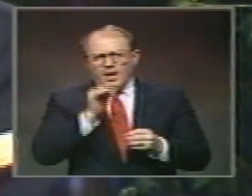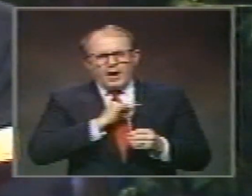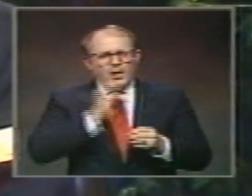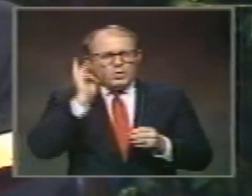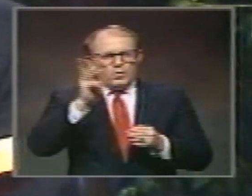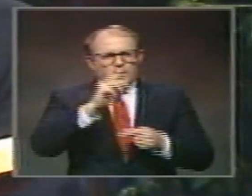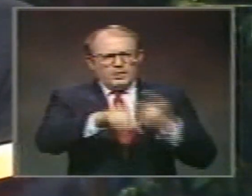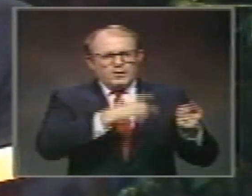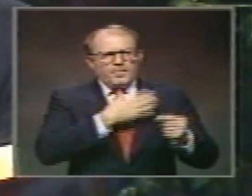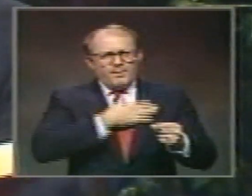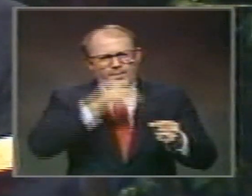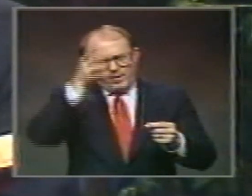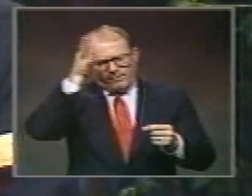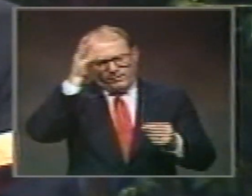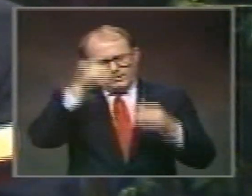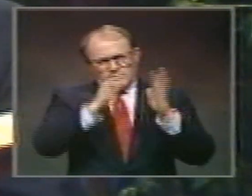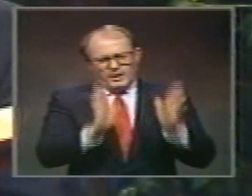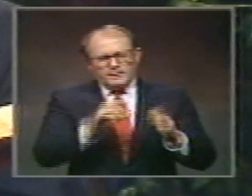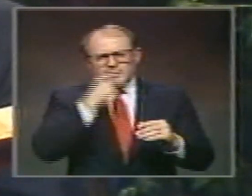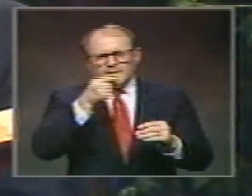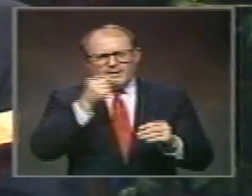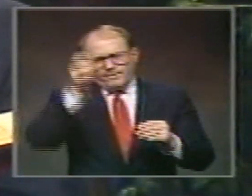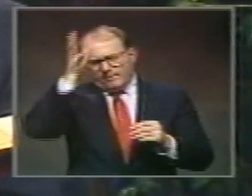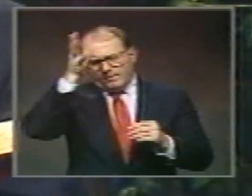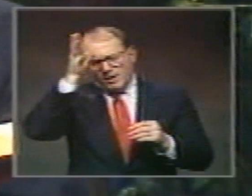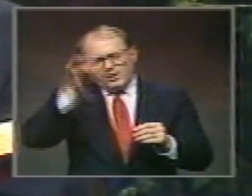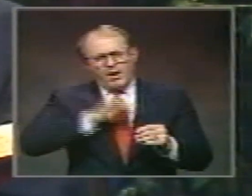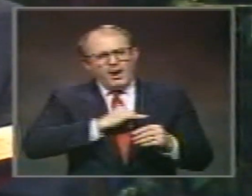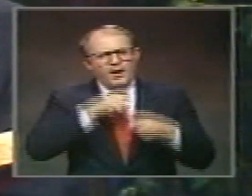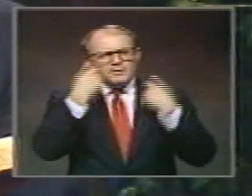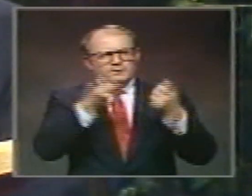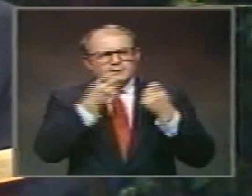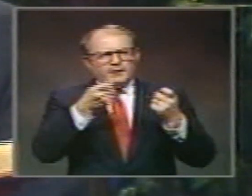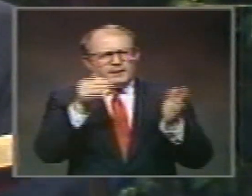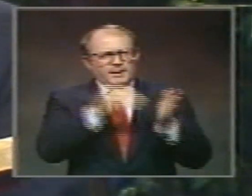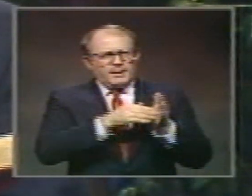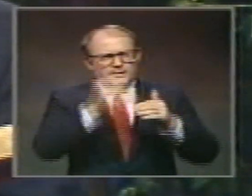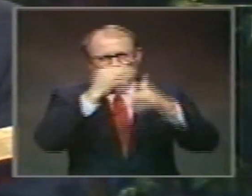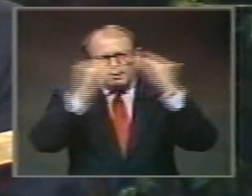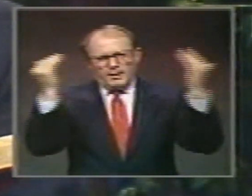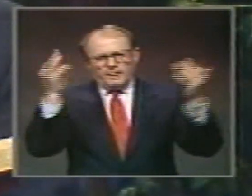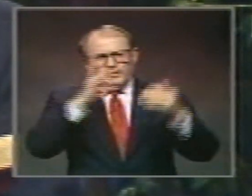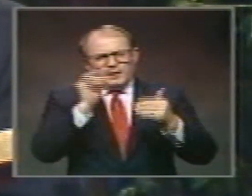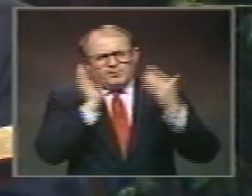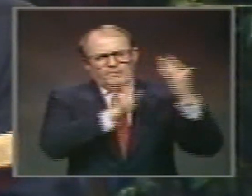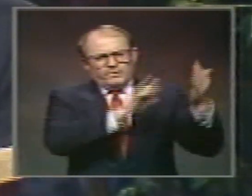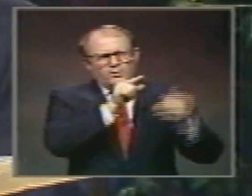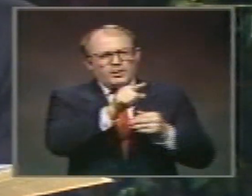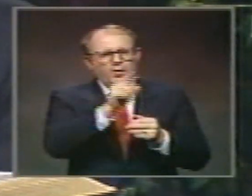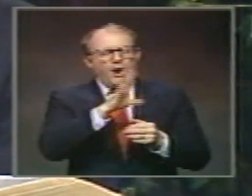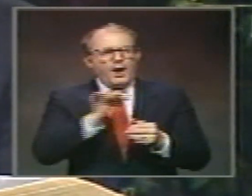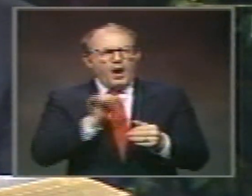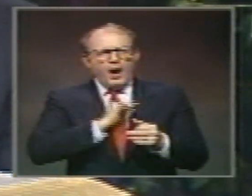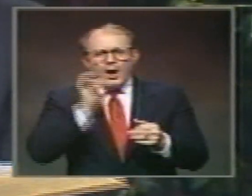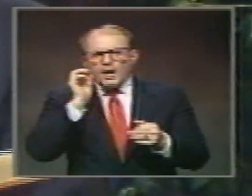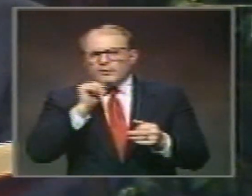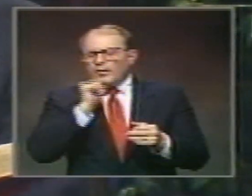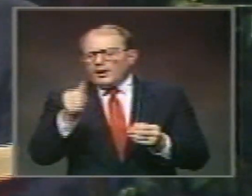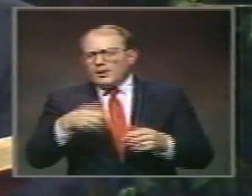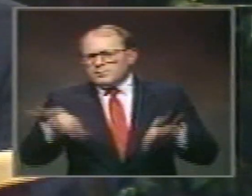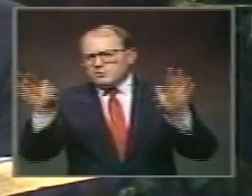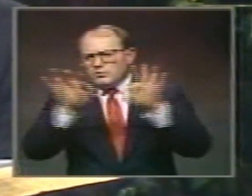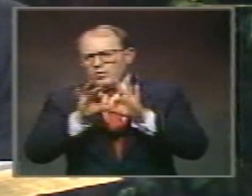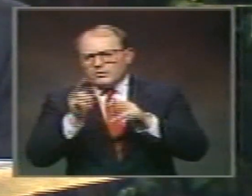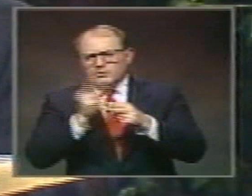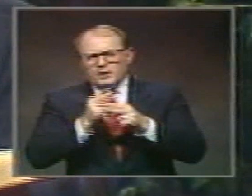arise and go to my father and will say unto him, Father, I have sinned against heaven and before thee, and am no more worthy to be